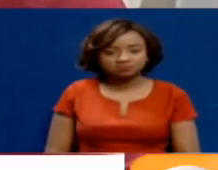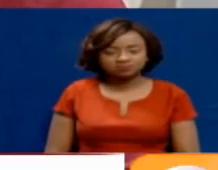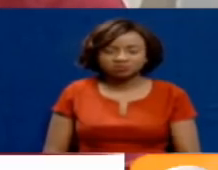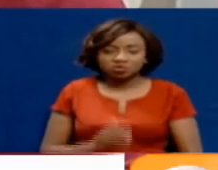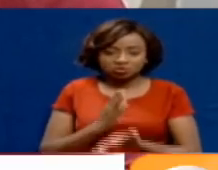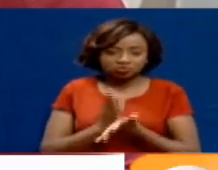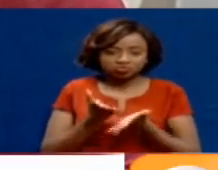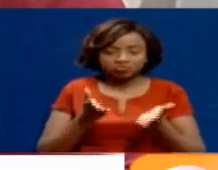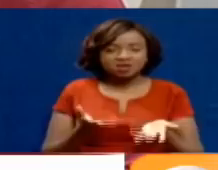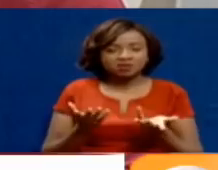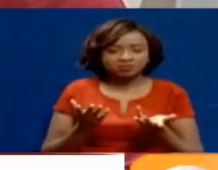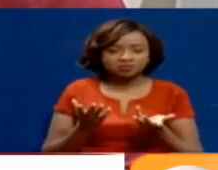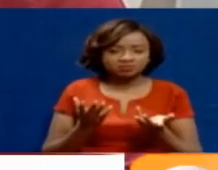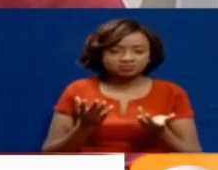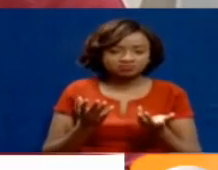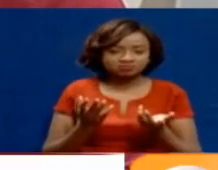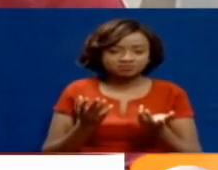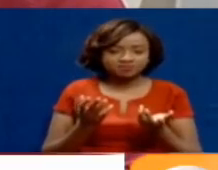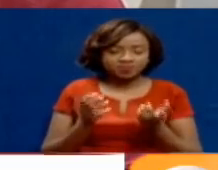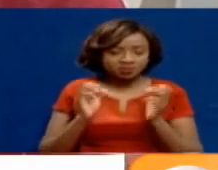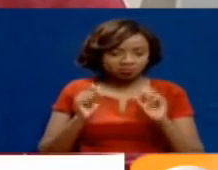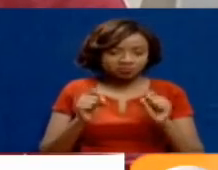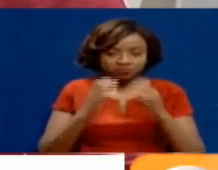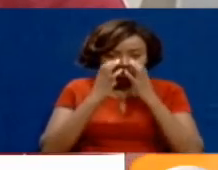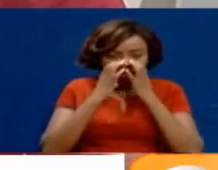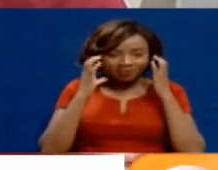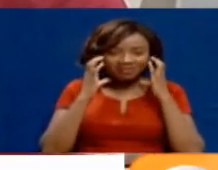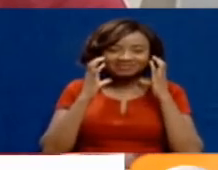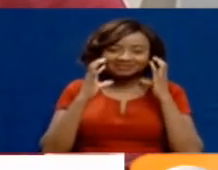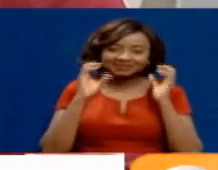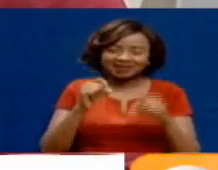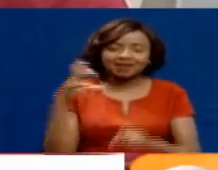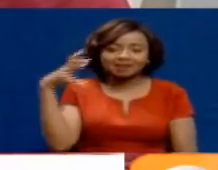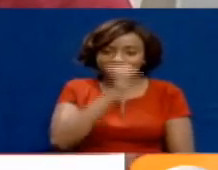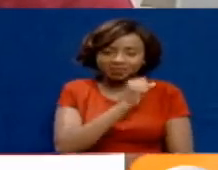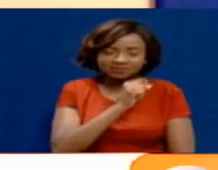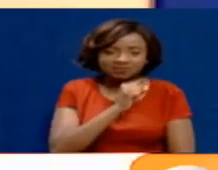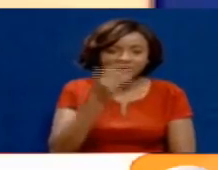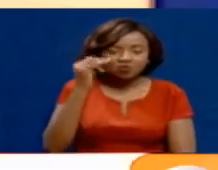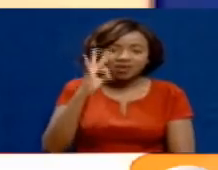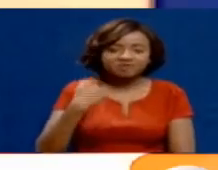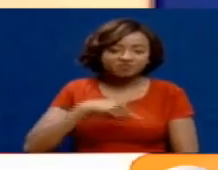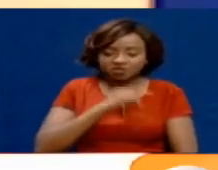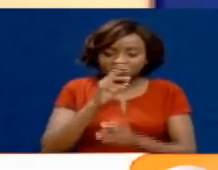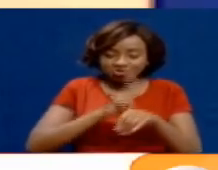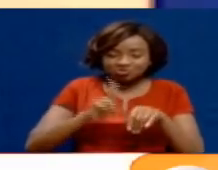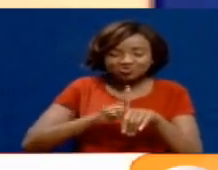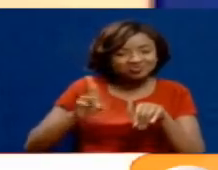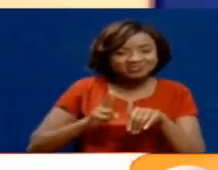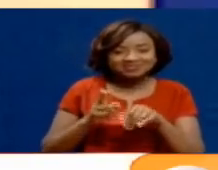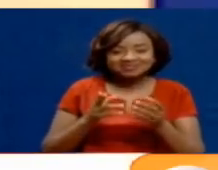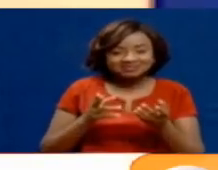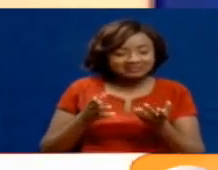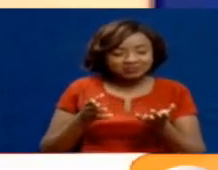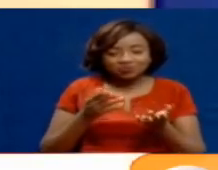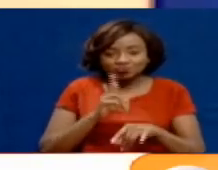the world, there is likely to be a shortage if this is sustained. Right. So if we start using them where we don't need them, then where we really need